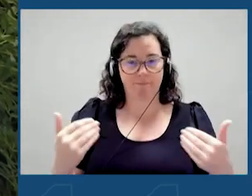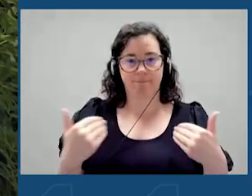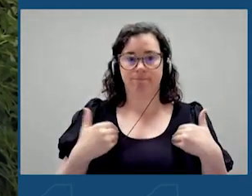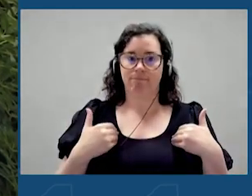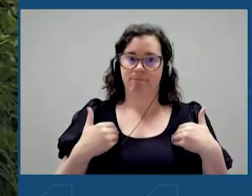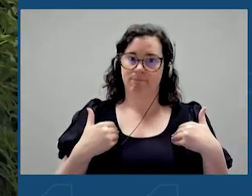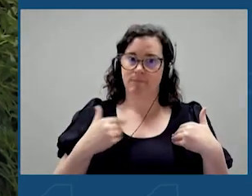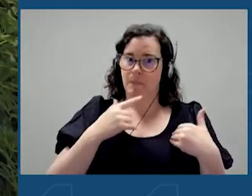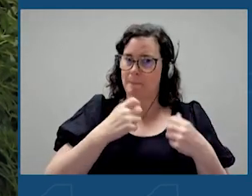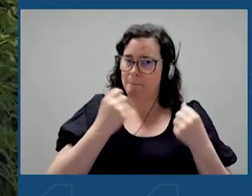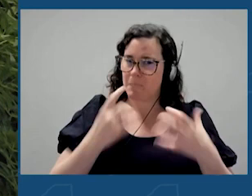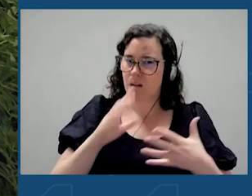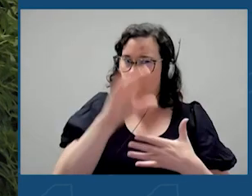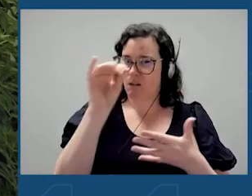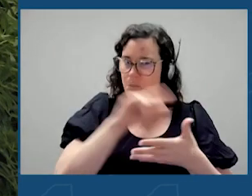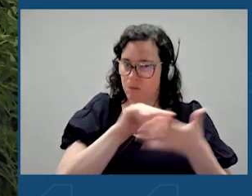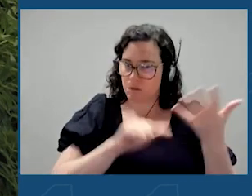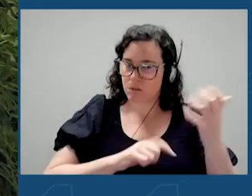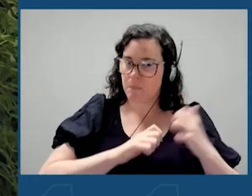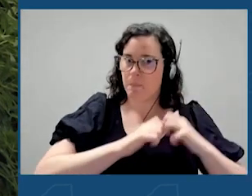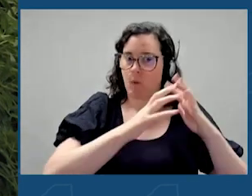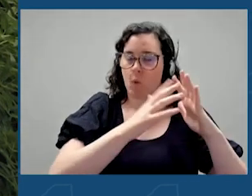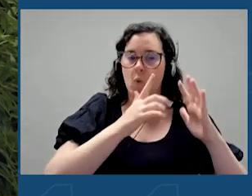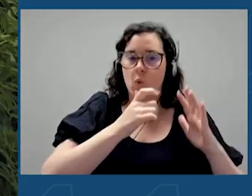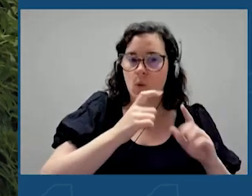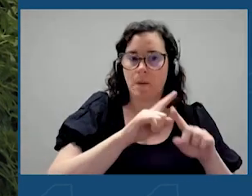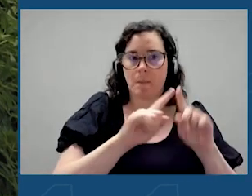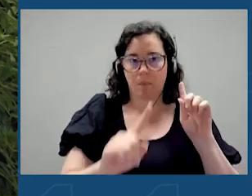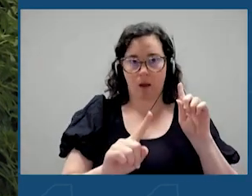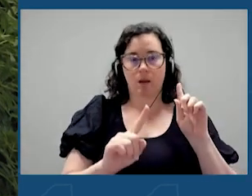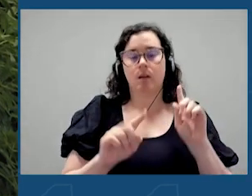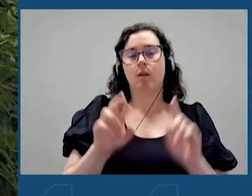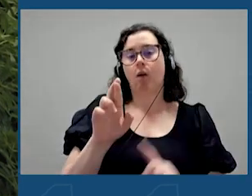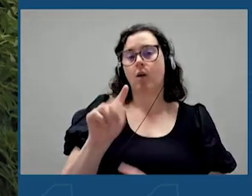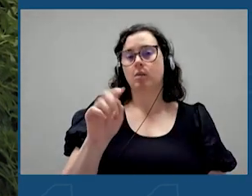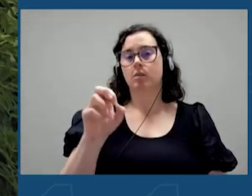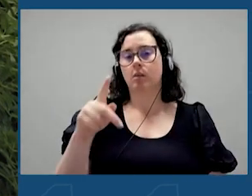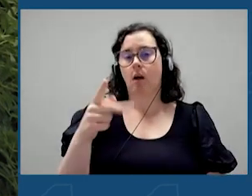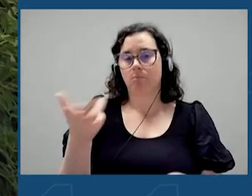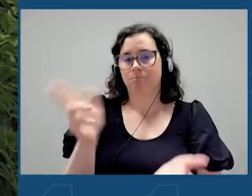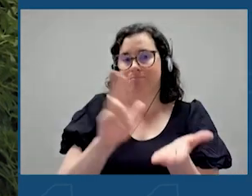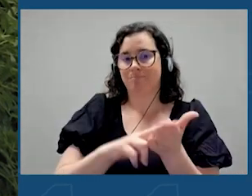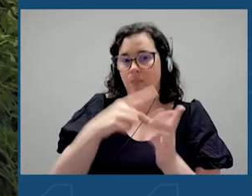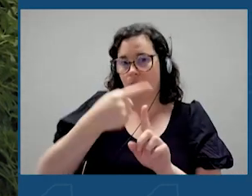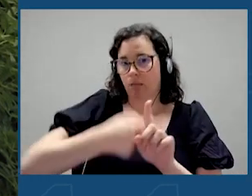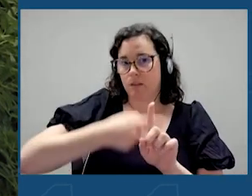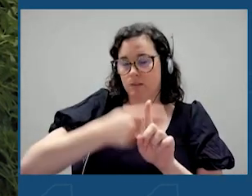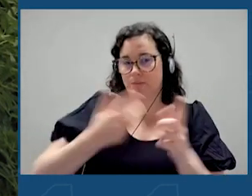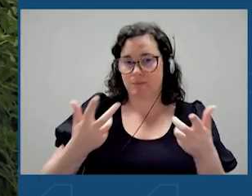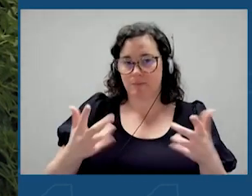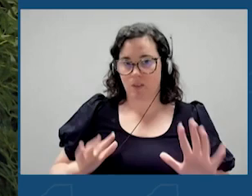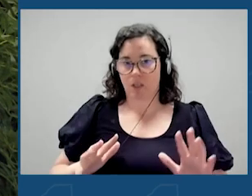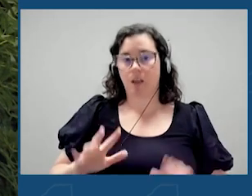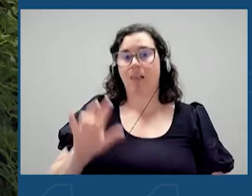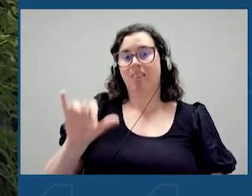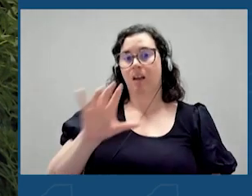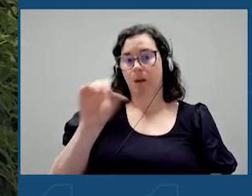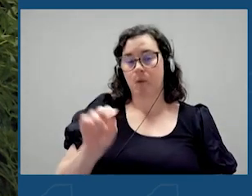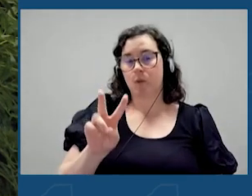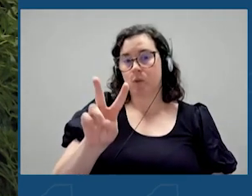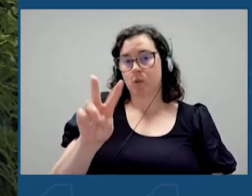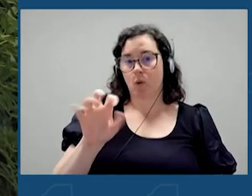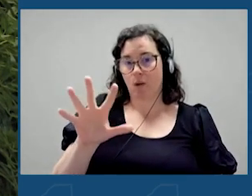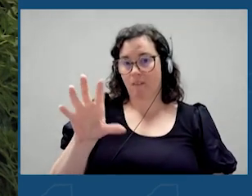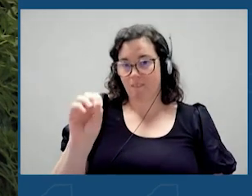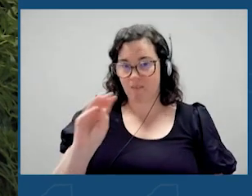but you know, Archtop signed a lease. They're a company that's doing a $250 million build out of data and fiber infrastructure for Ulster